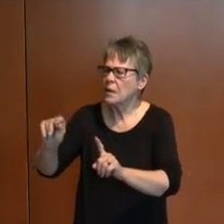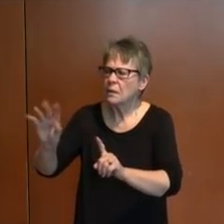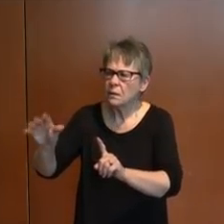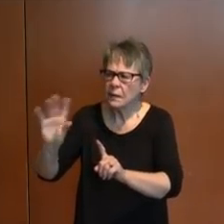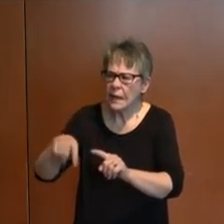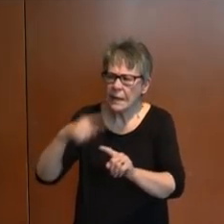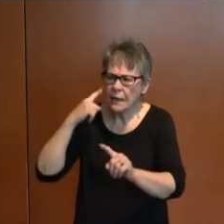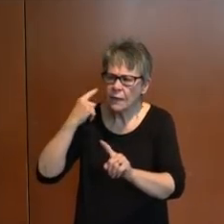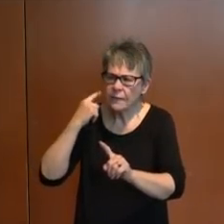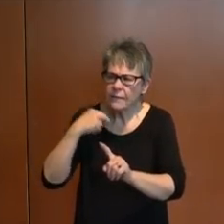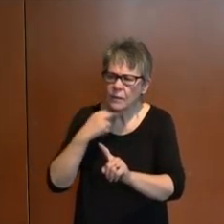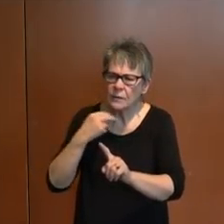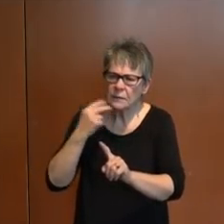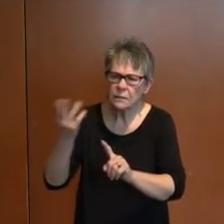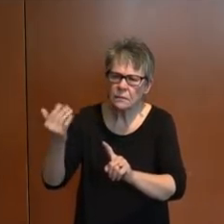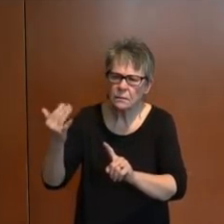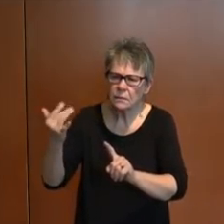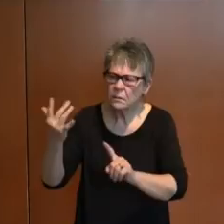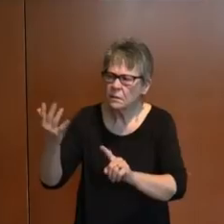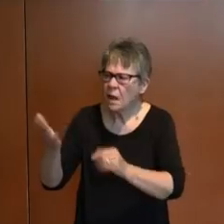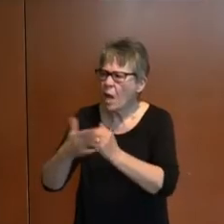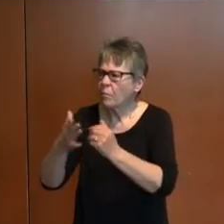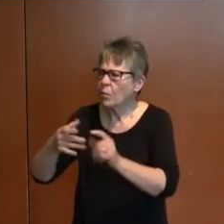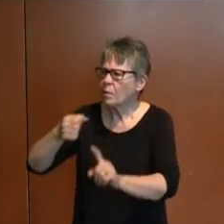I'm not sure if someone could help us with that.